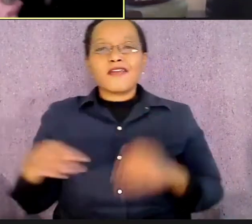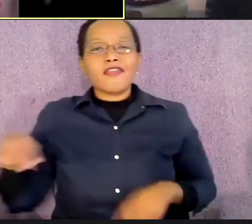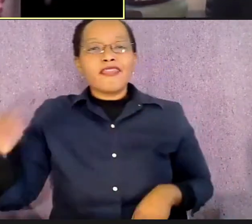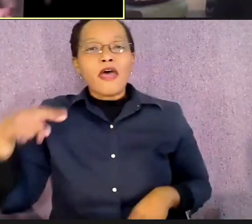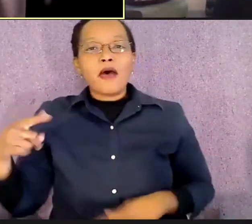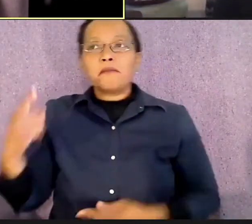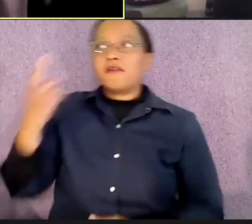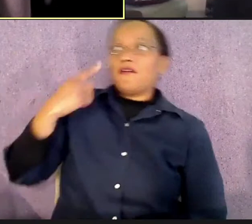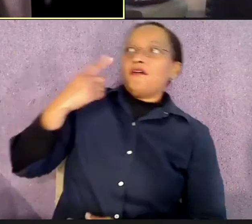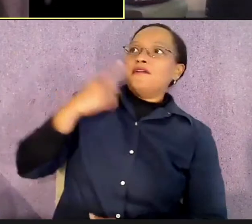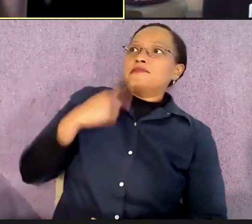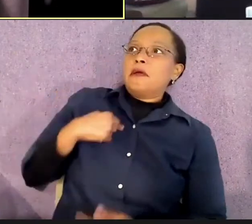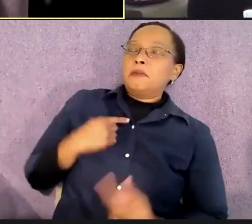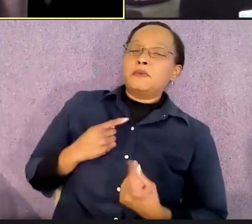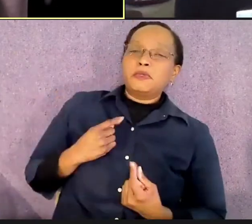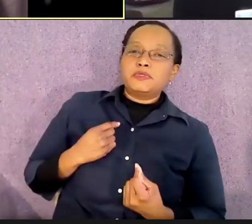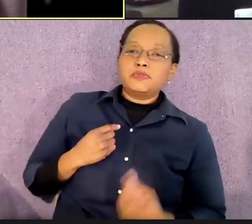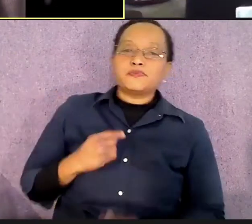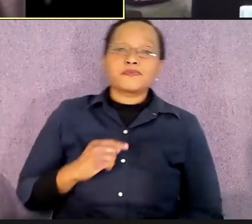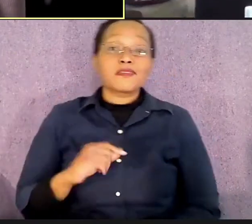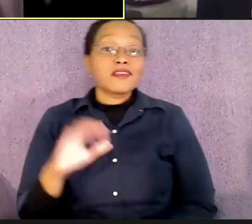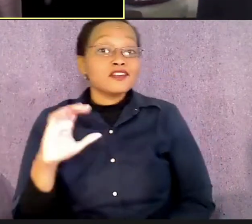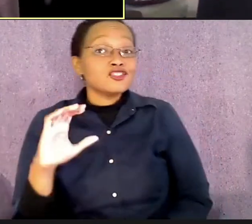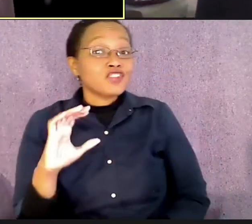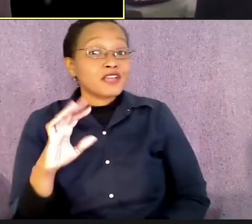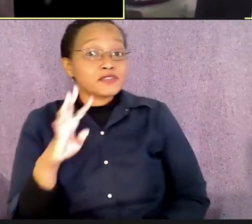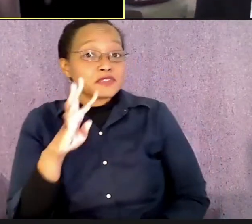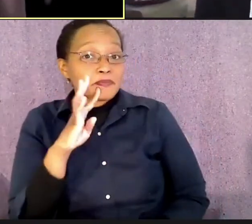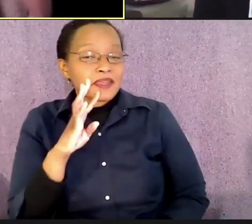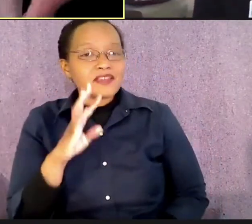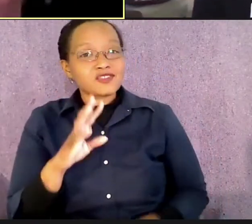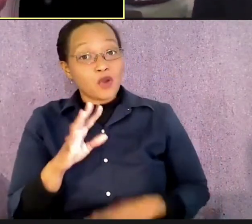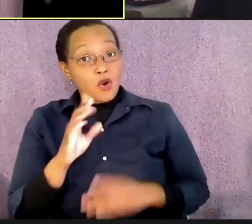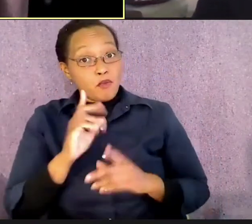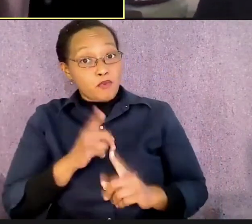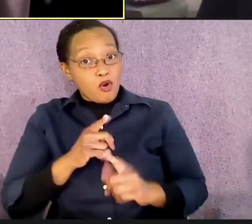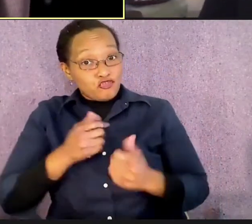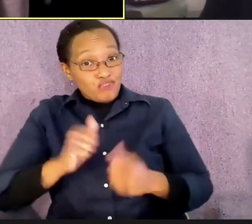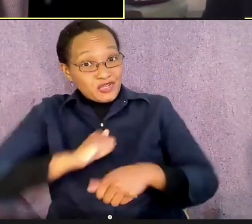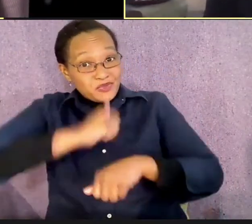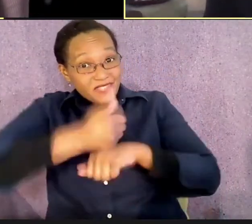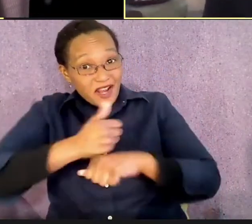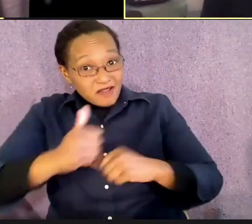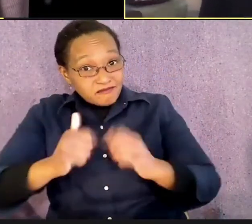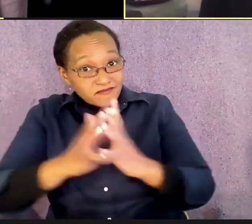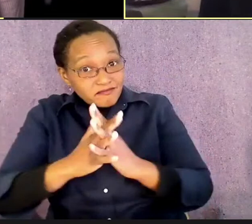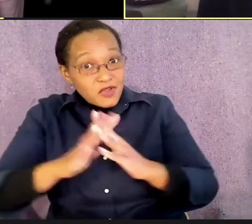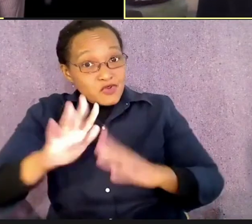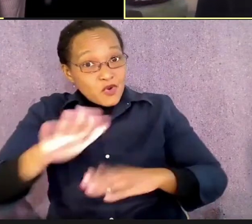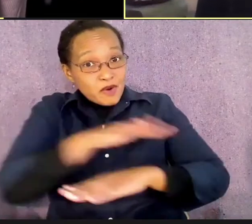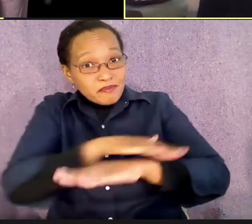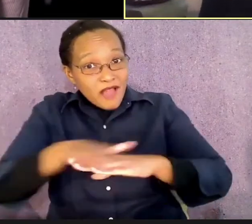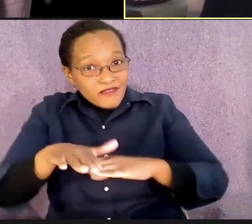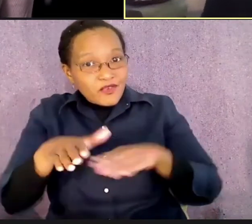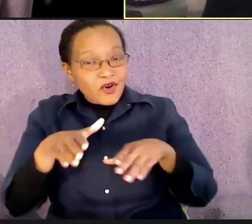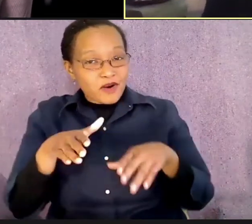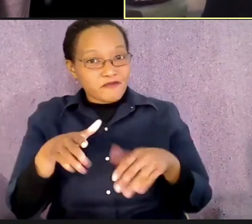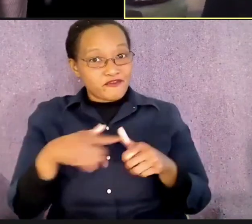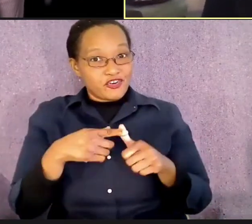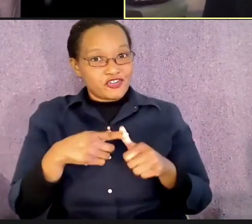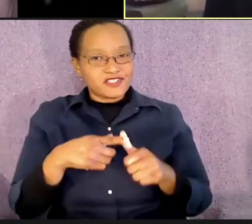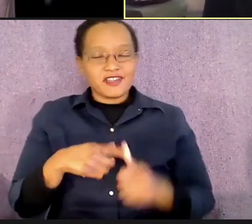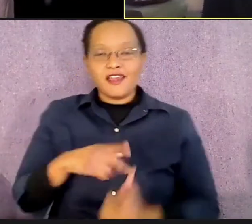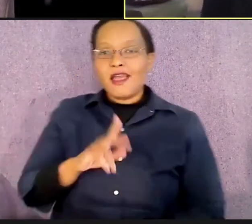like build up your own platform, or at least try to build up your own platform as much as possible, and they'll come to you, not the other way around. There's no reason not